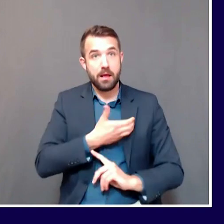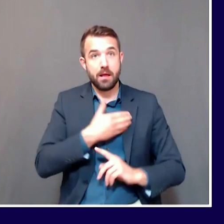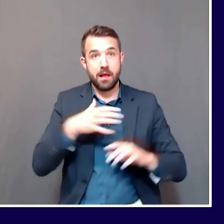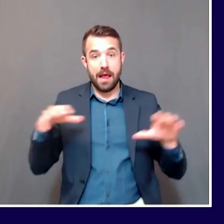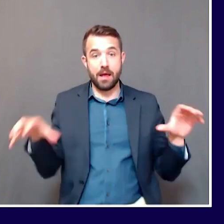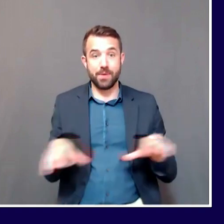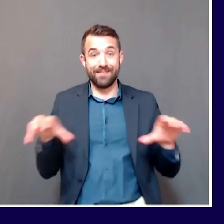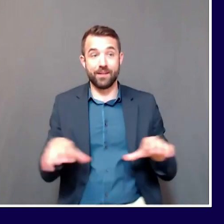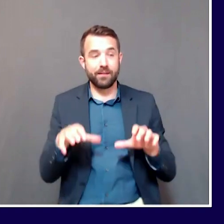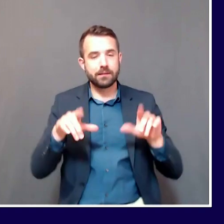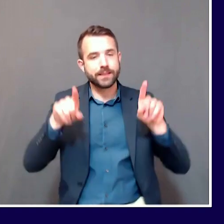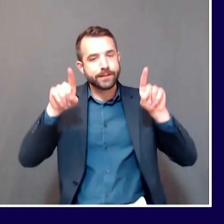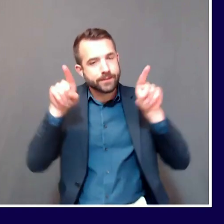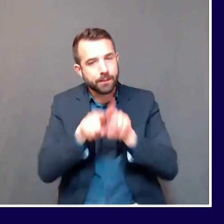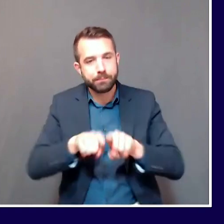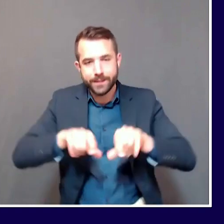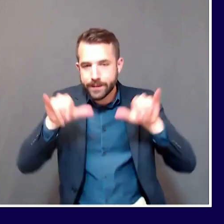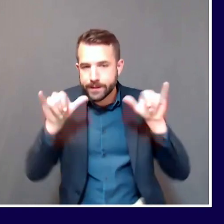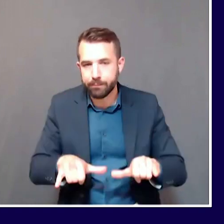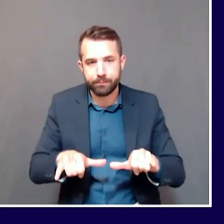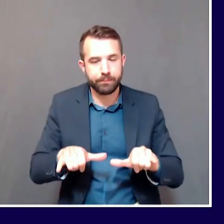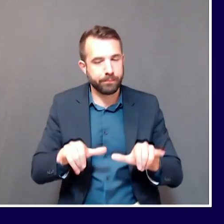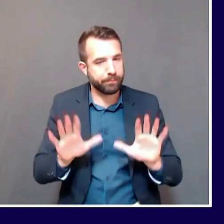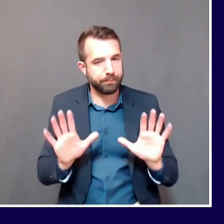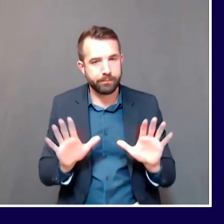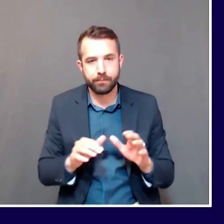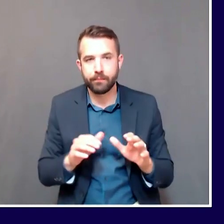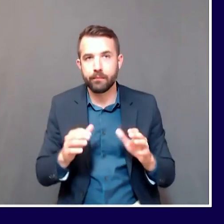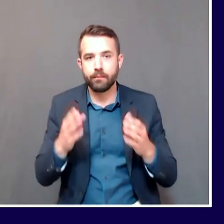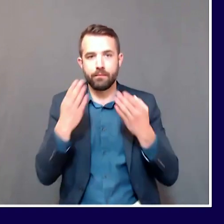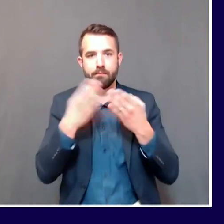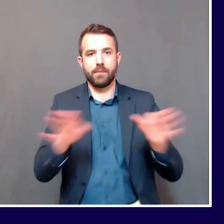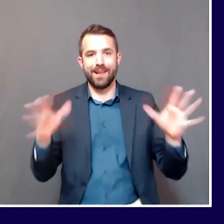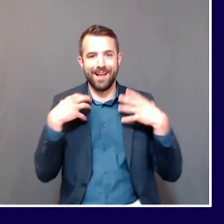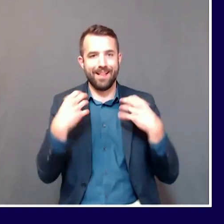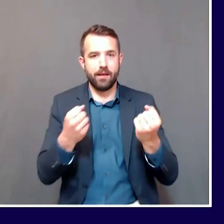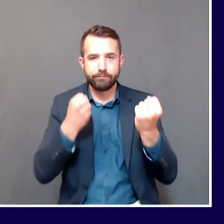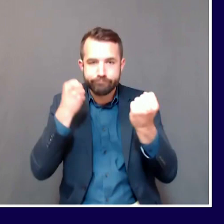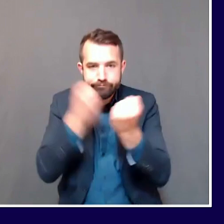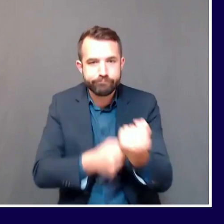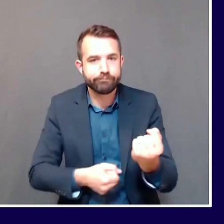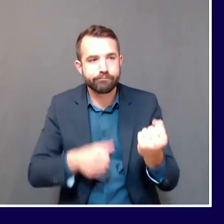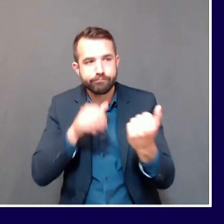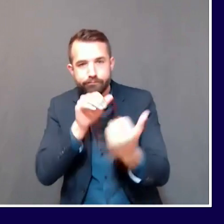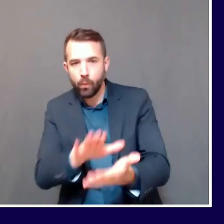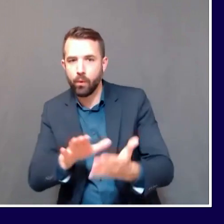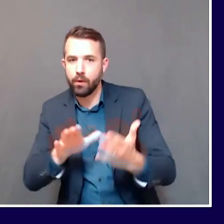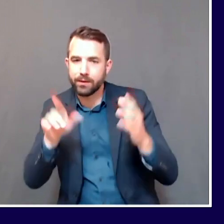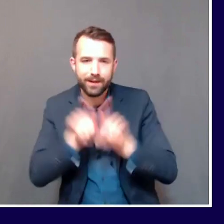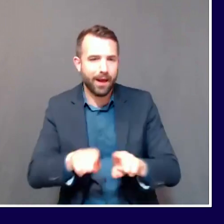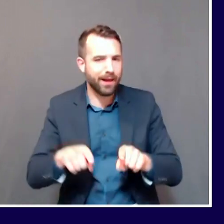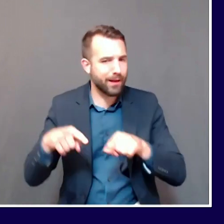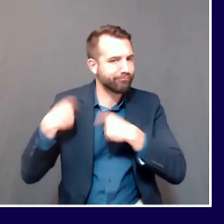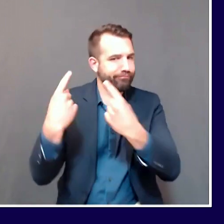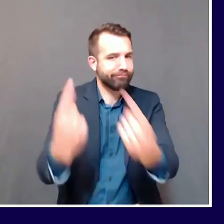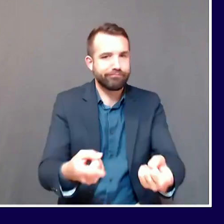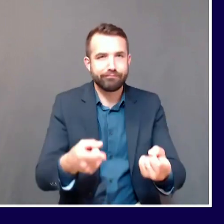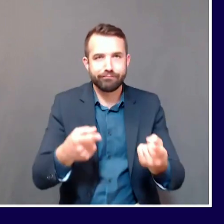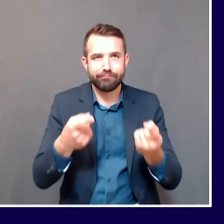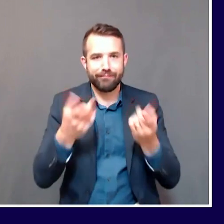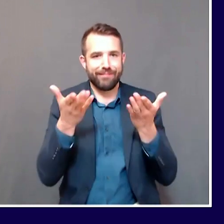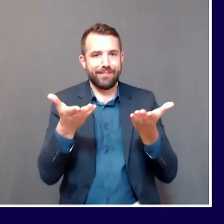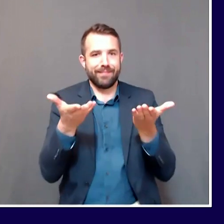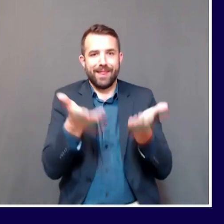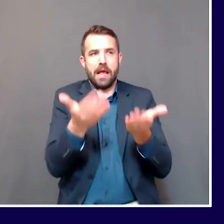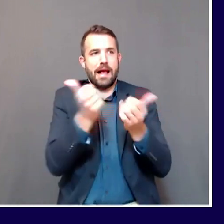still go about public health interventions as if the virus were omnipresent across any zip code or across any